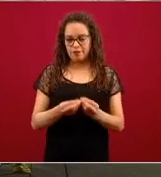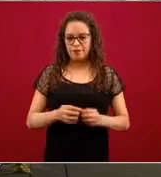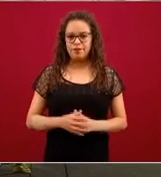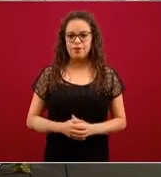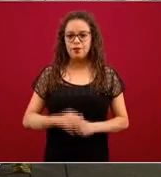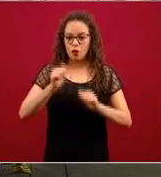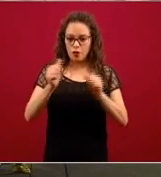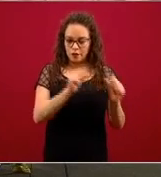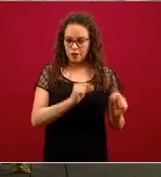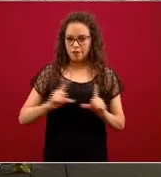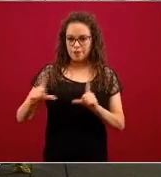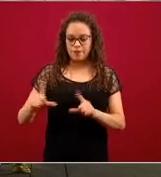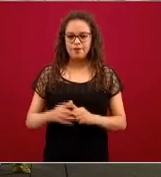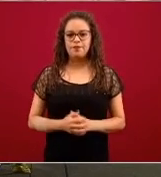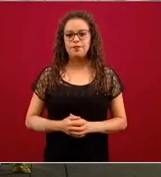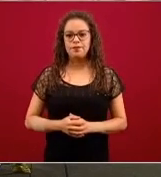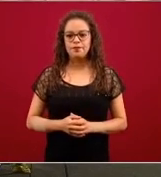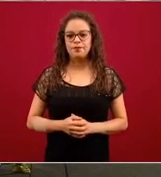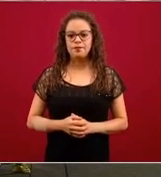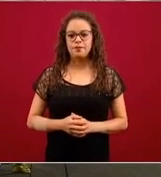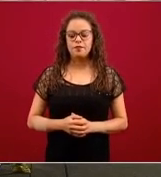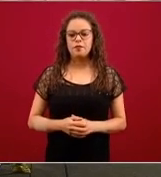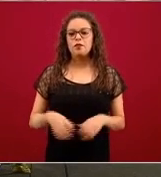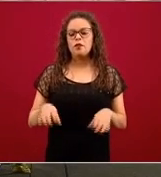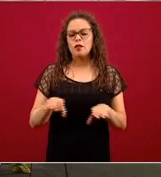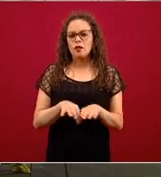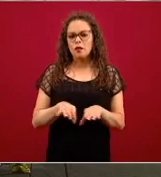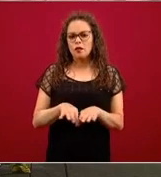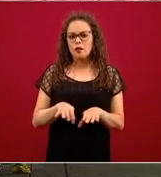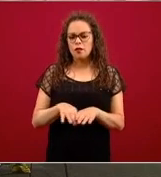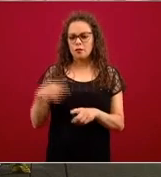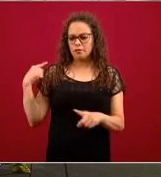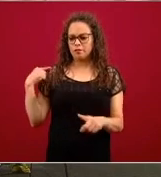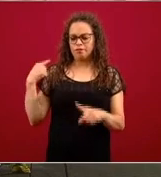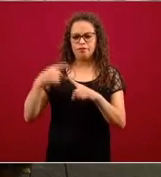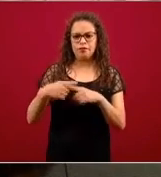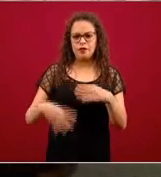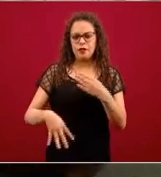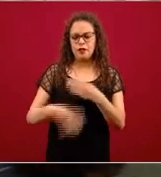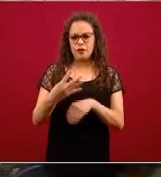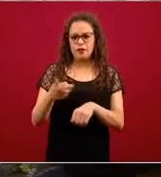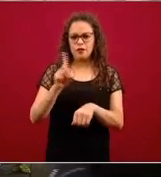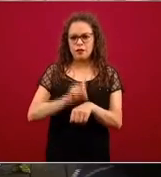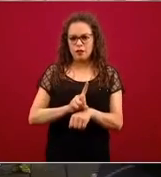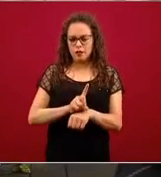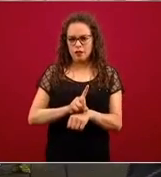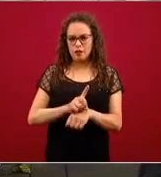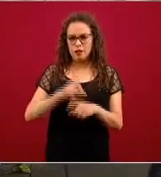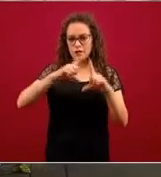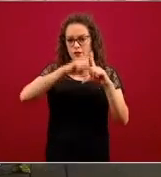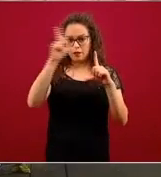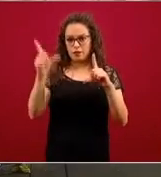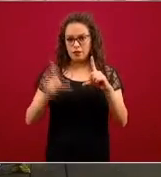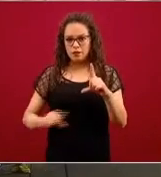information through other means, and they called this line and they were provided the relevant and the